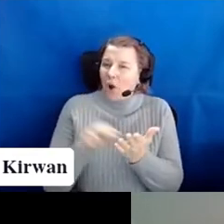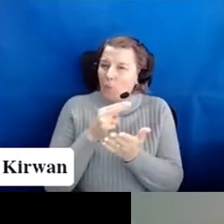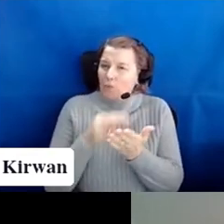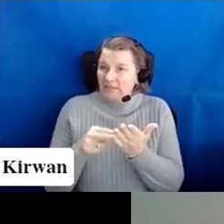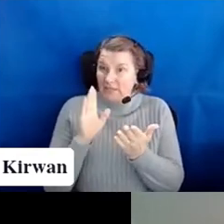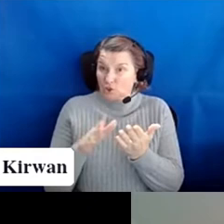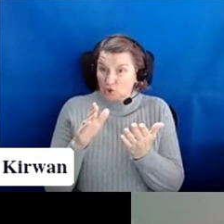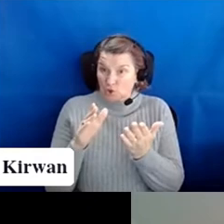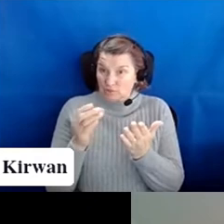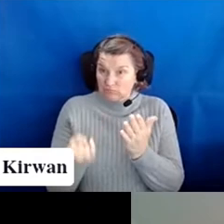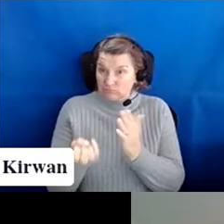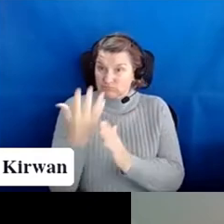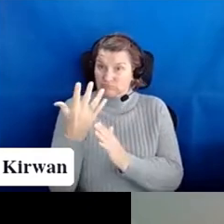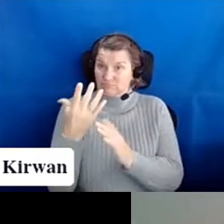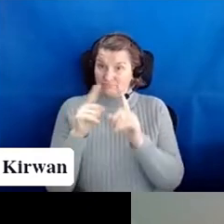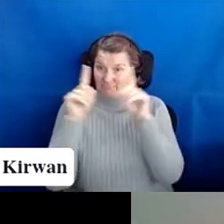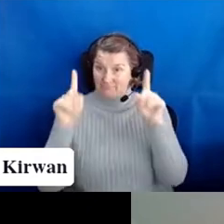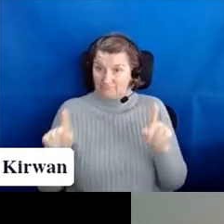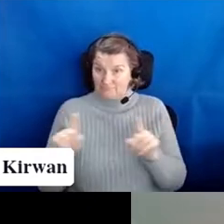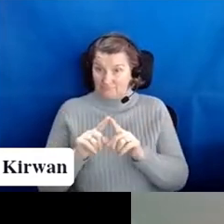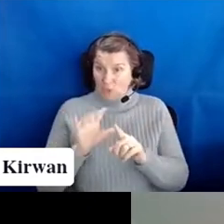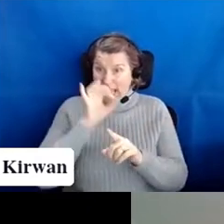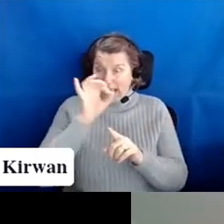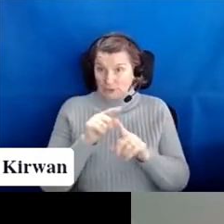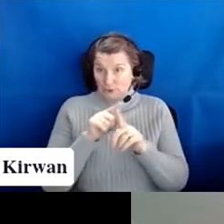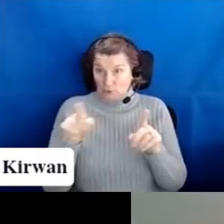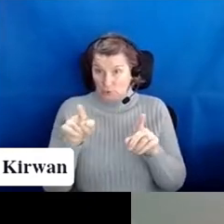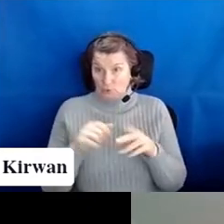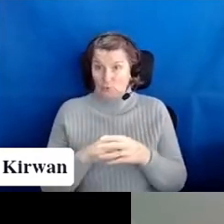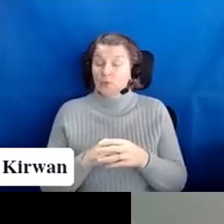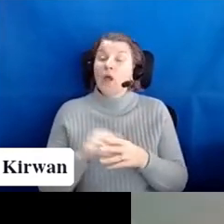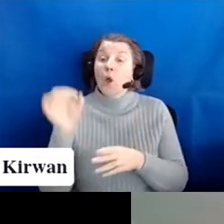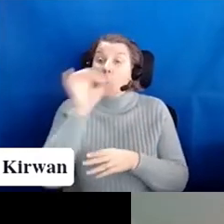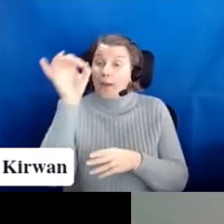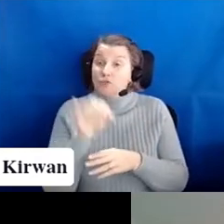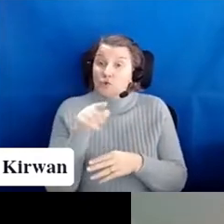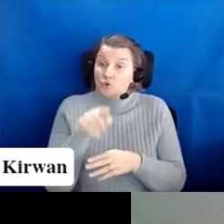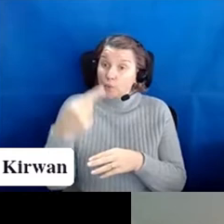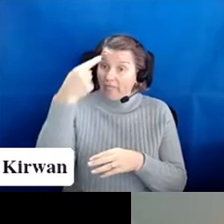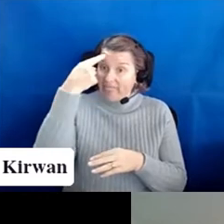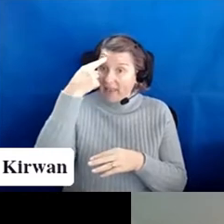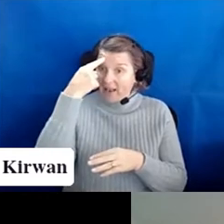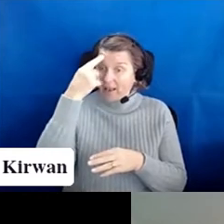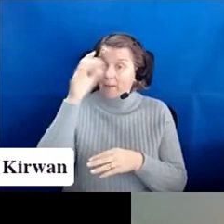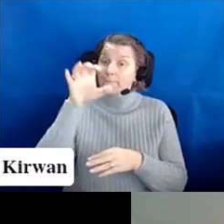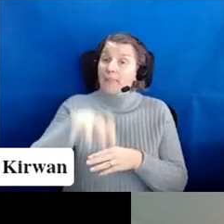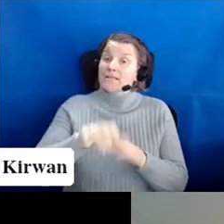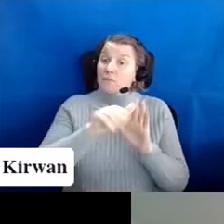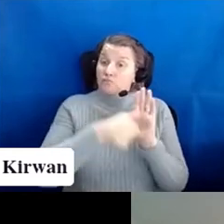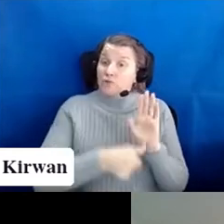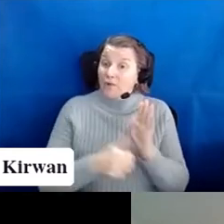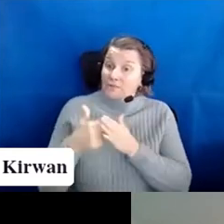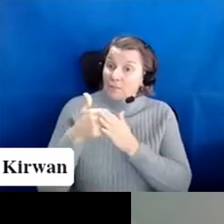come up on your screen, but we're asking you to, okay, there you go. The question is, do you think placement programs support